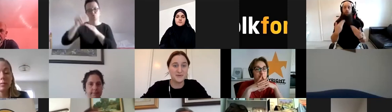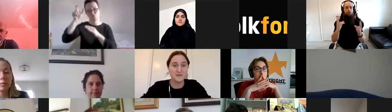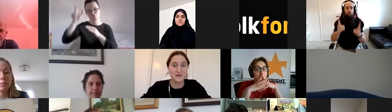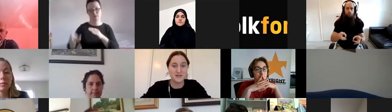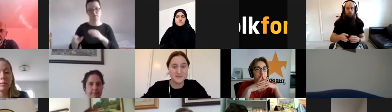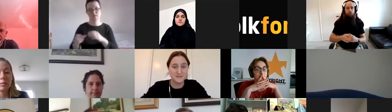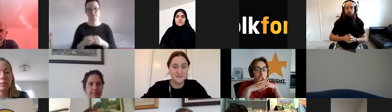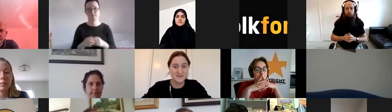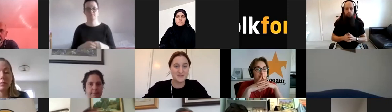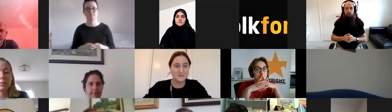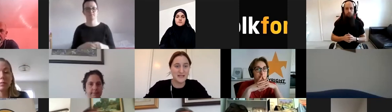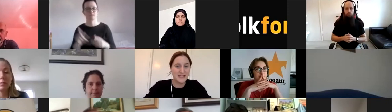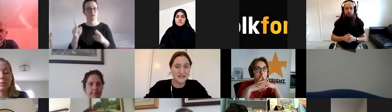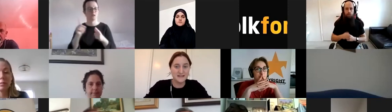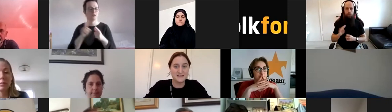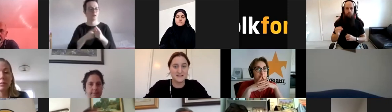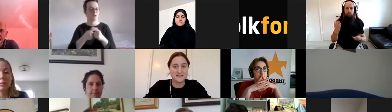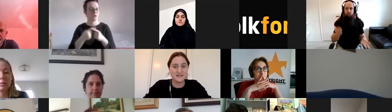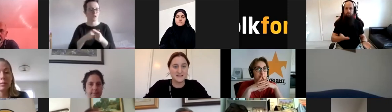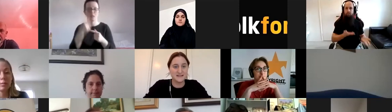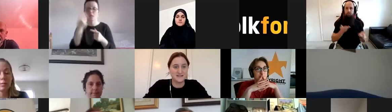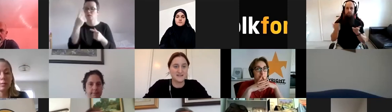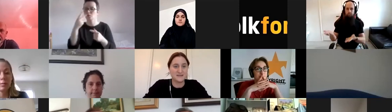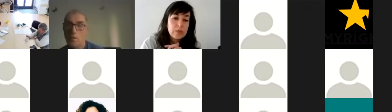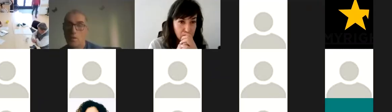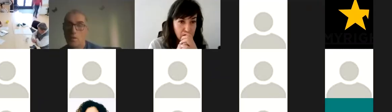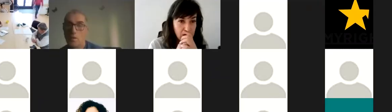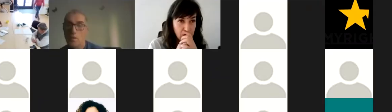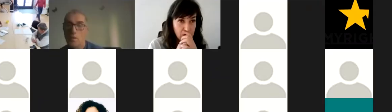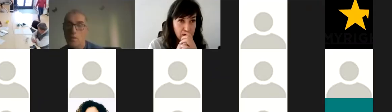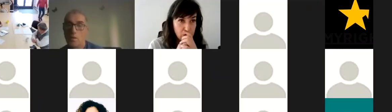give you the word to speak.